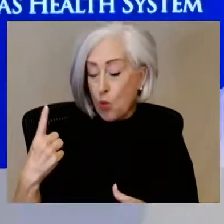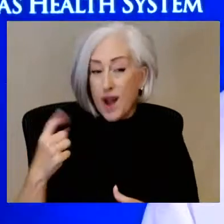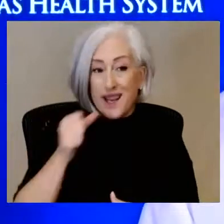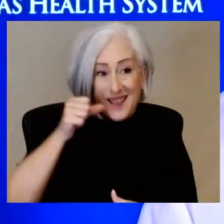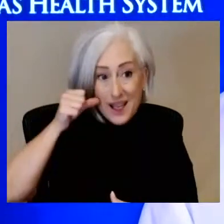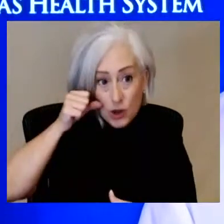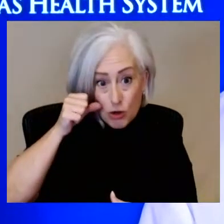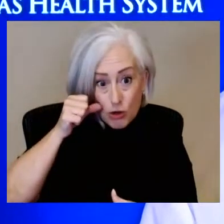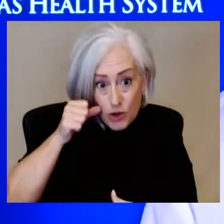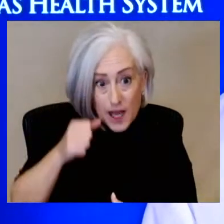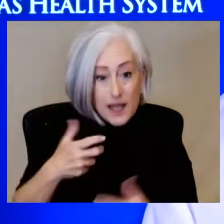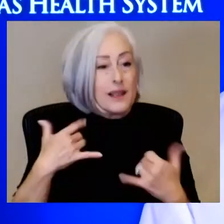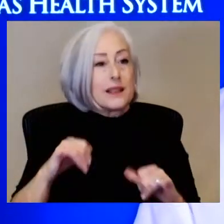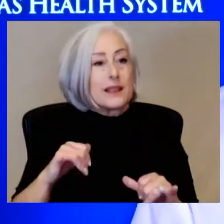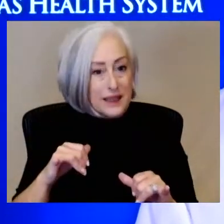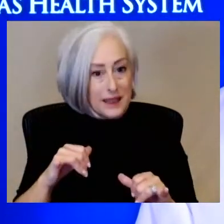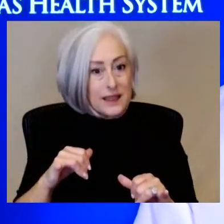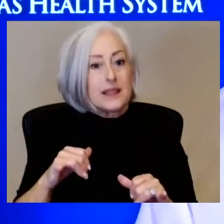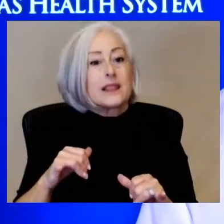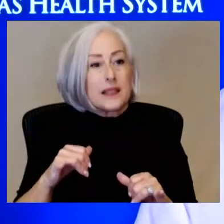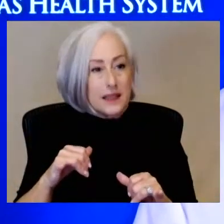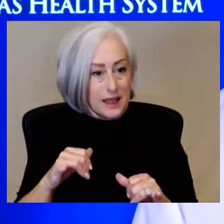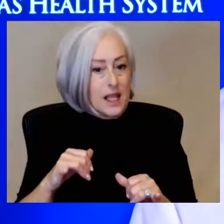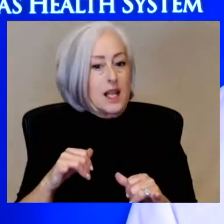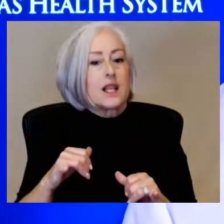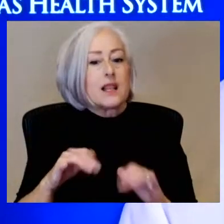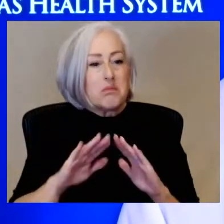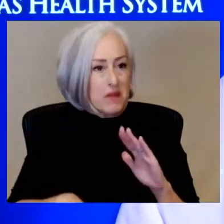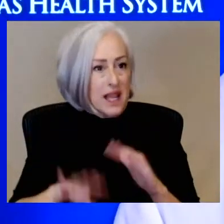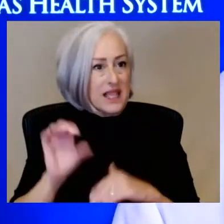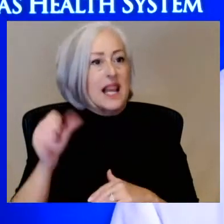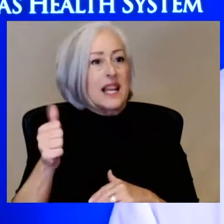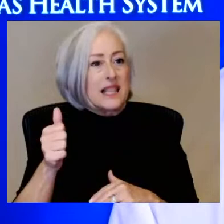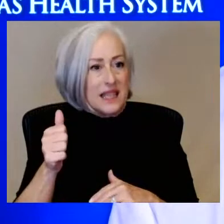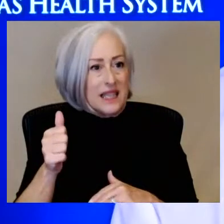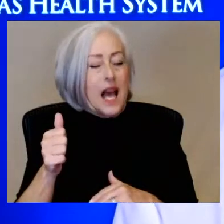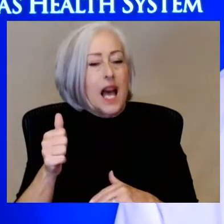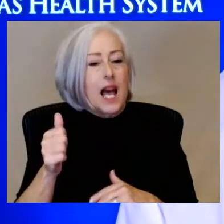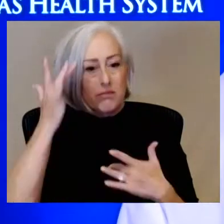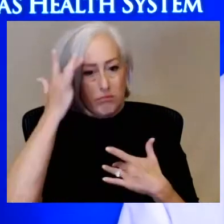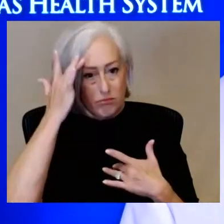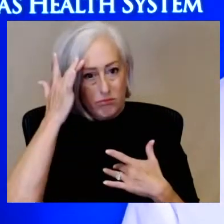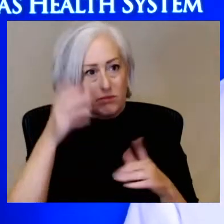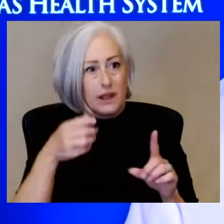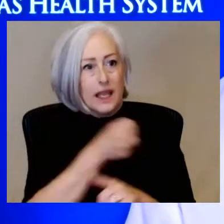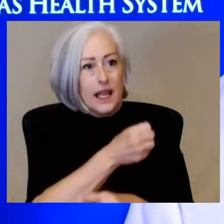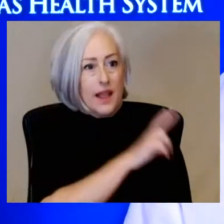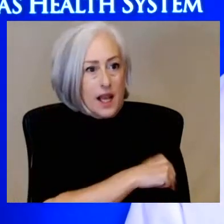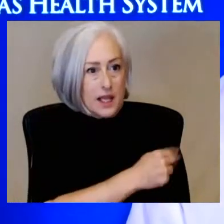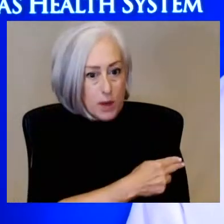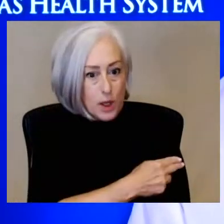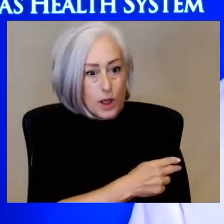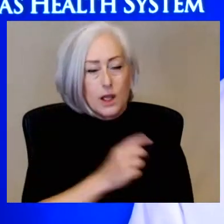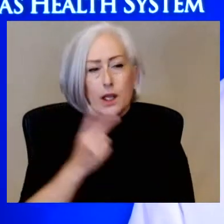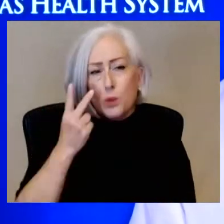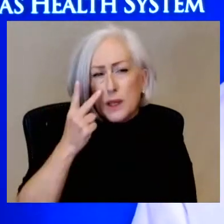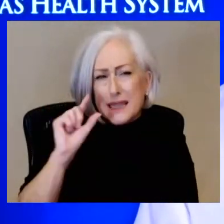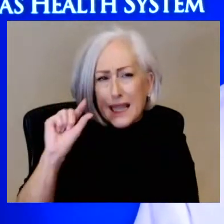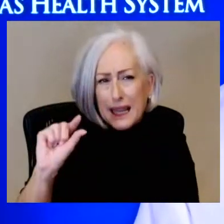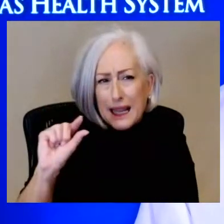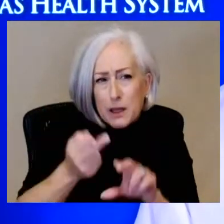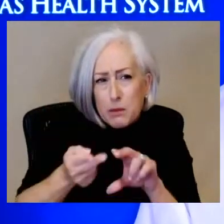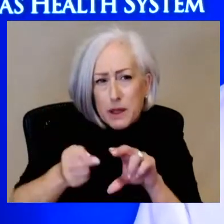active infections in the single digits, which continues to be a good thing as we have continued to see slight increases of the